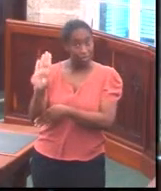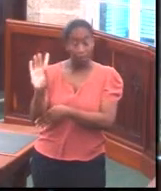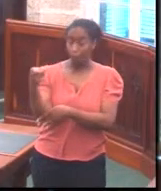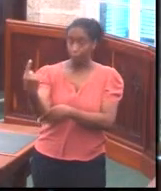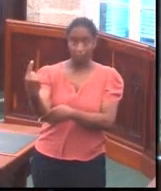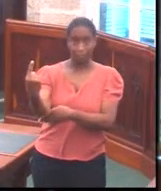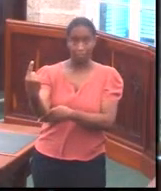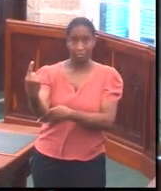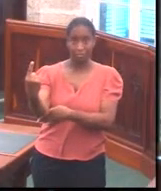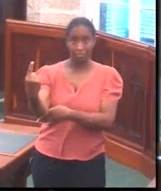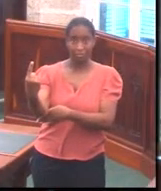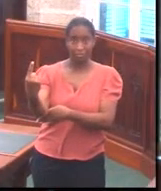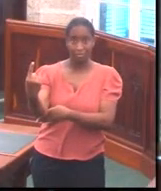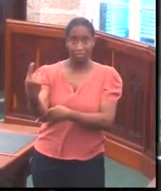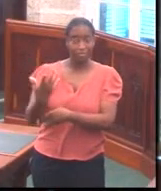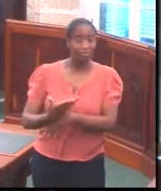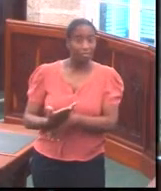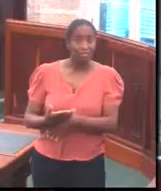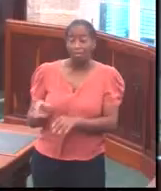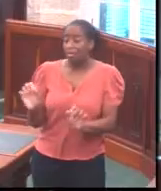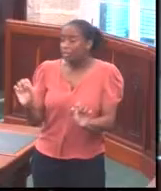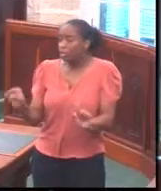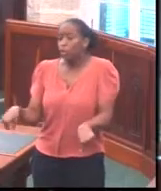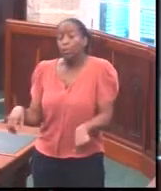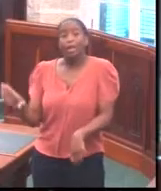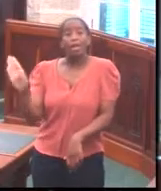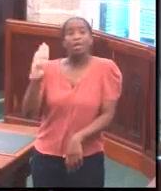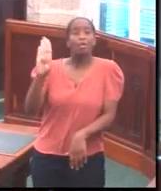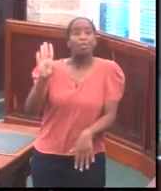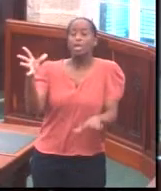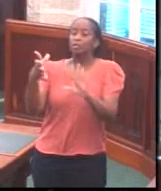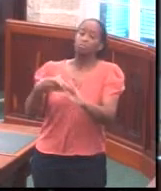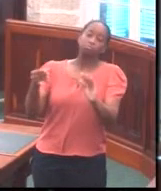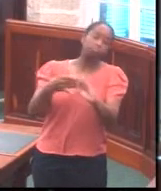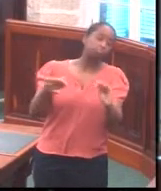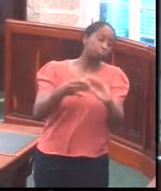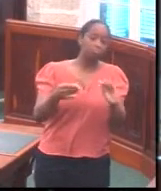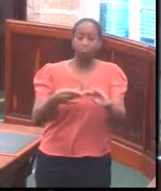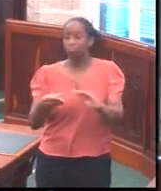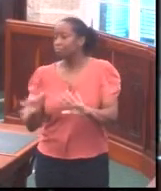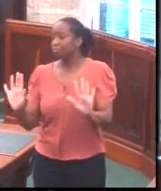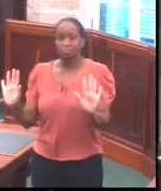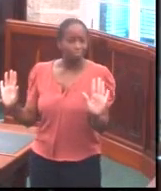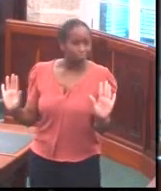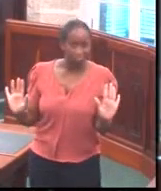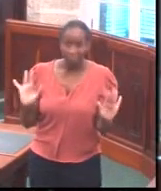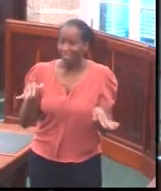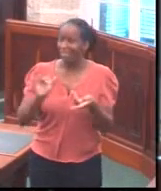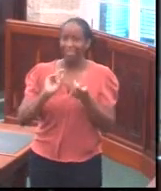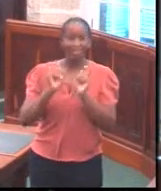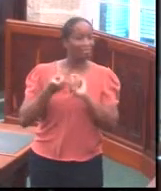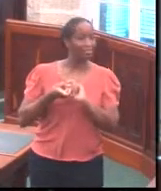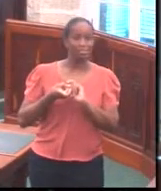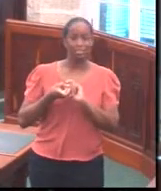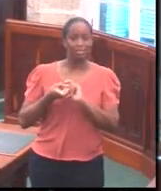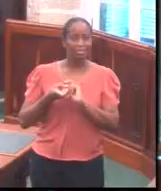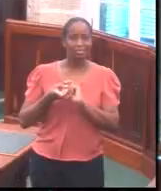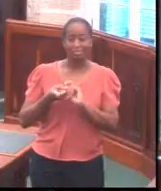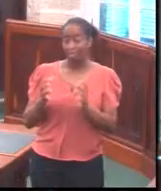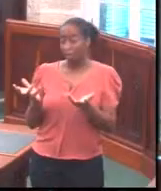ad nauseum, ad infinitum. It has nothing to do with the number, just a